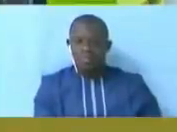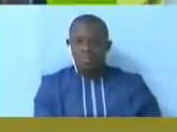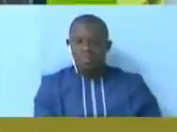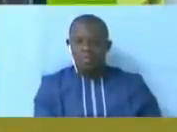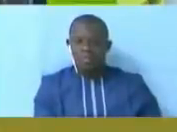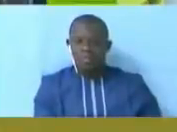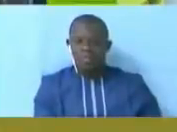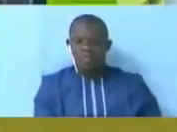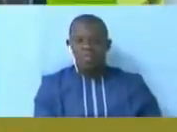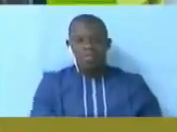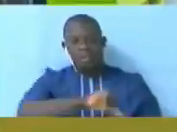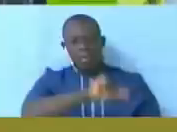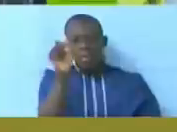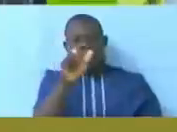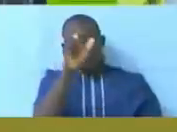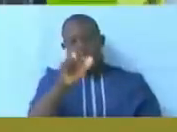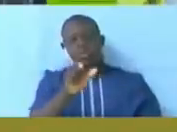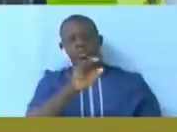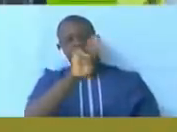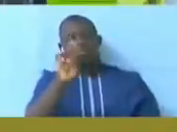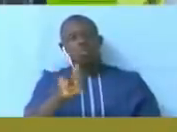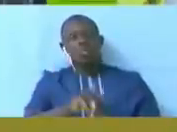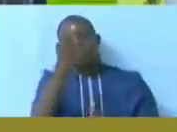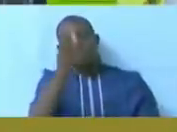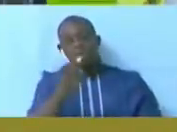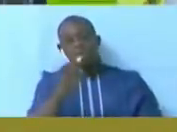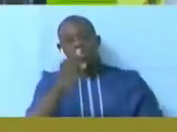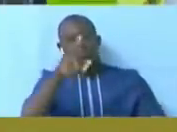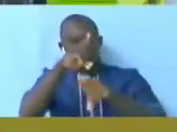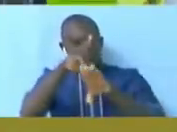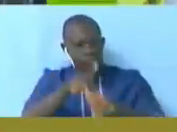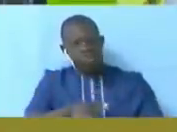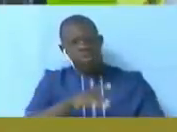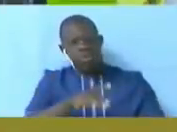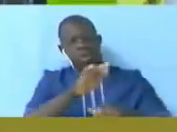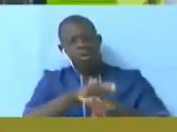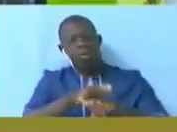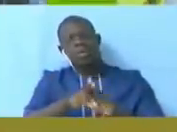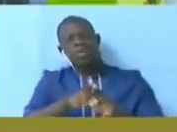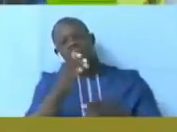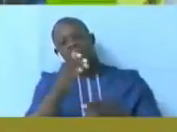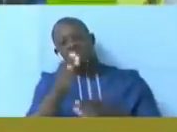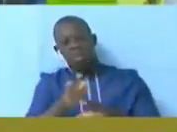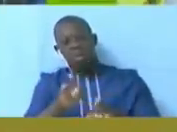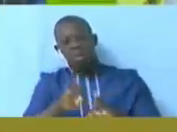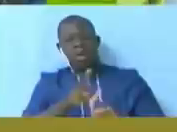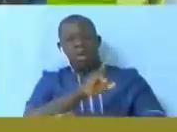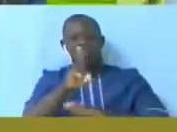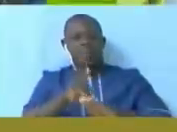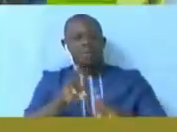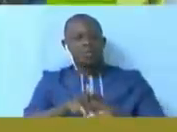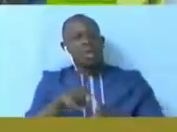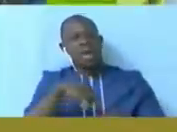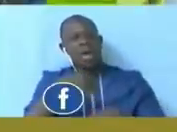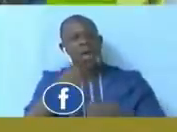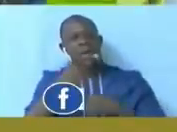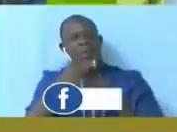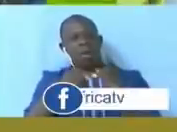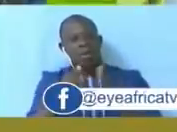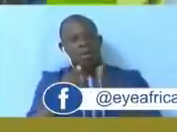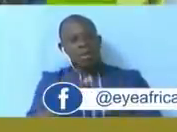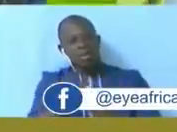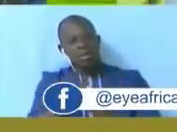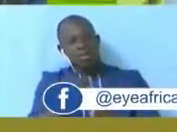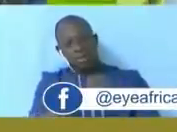pressure on the judiciary, but in the criminal division also. Among the wrong, I could detend the rock, kitty bunda damala, but he had a